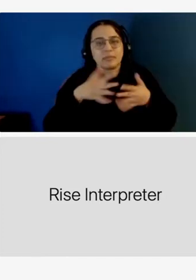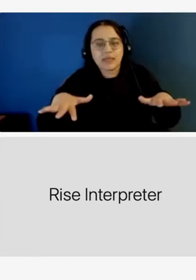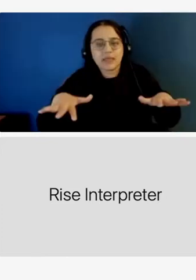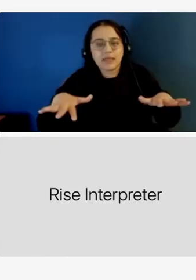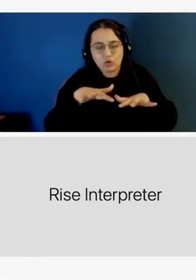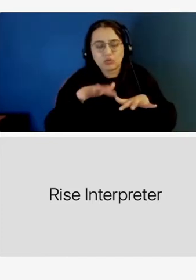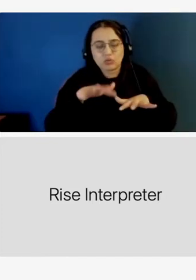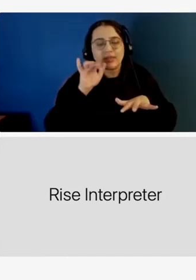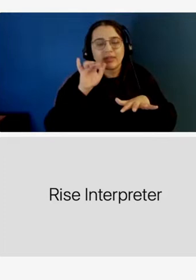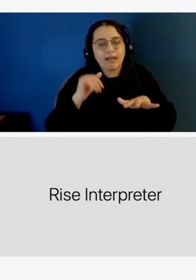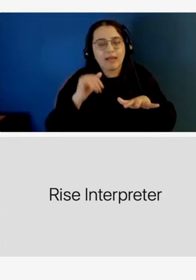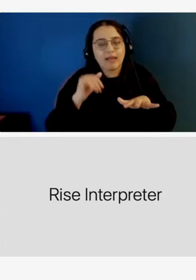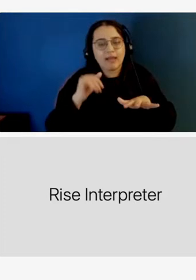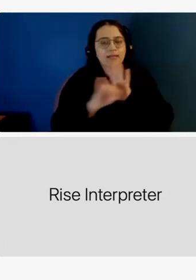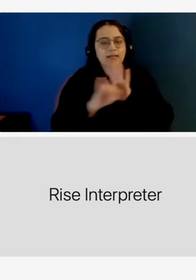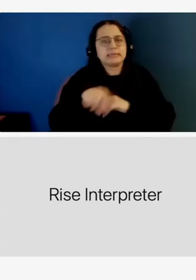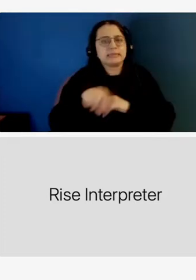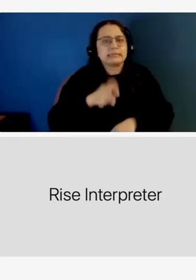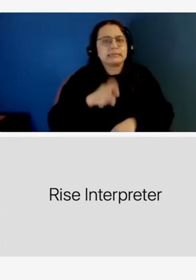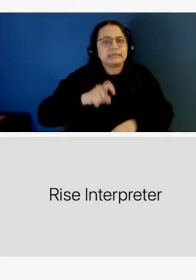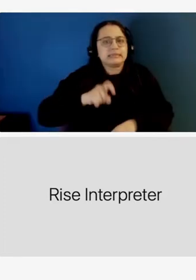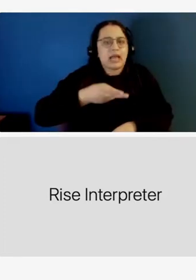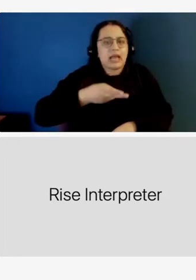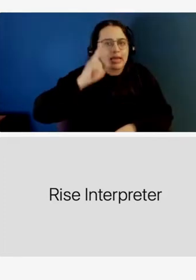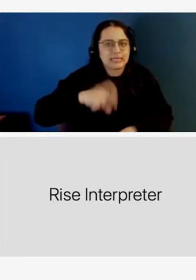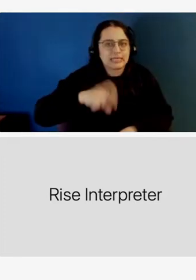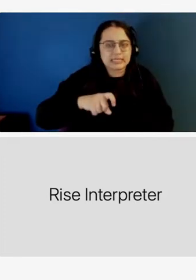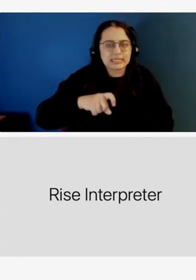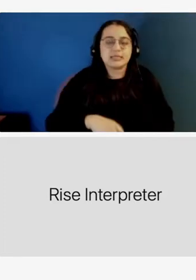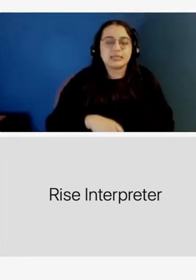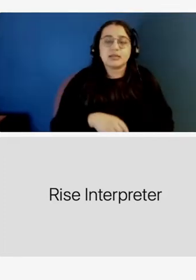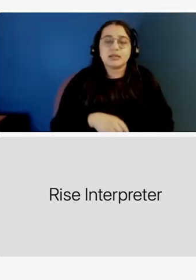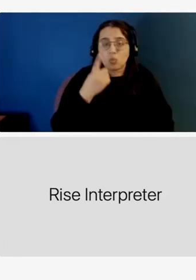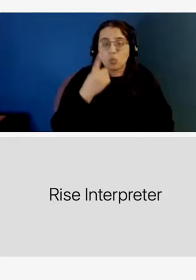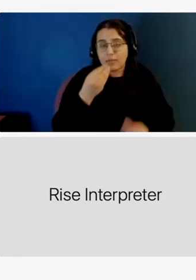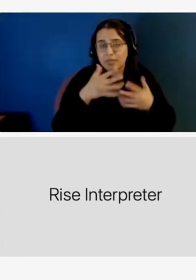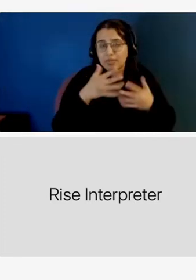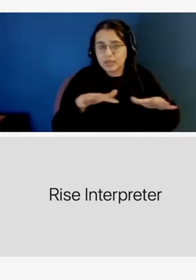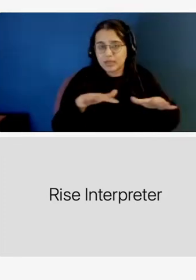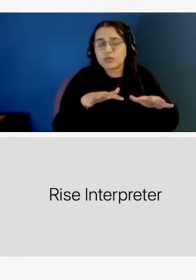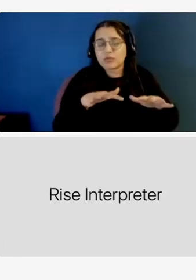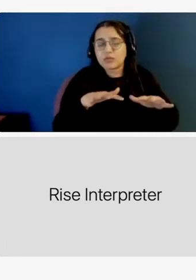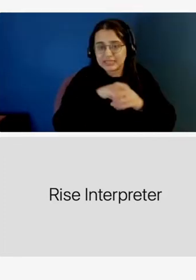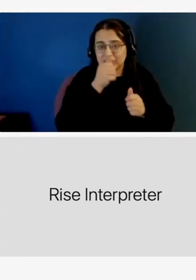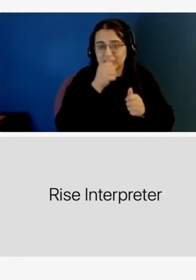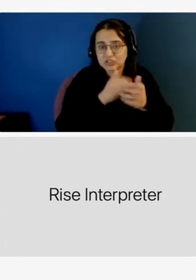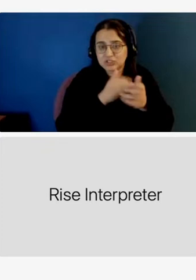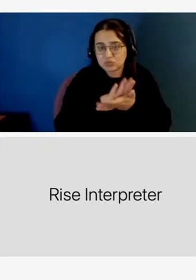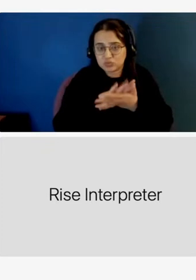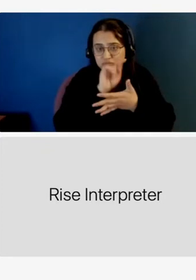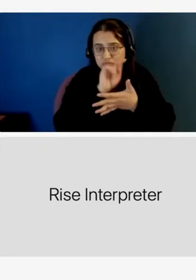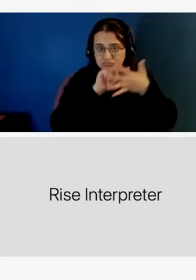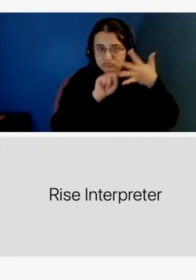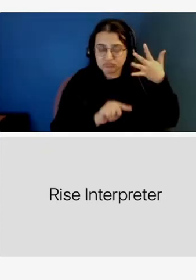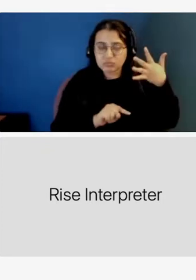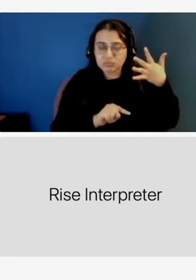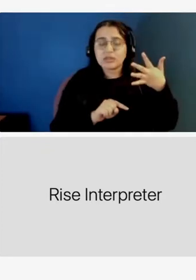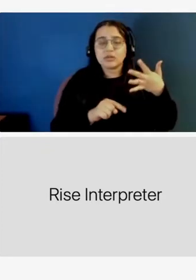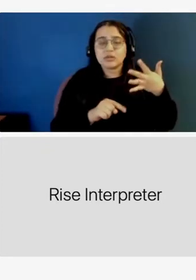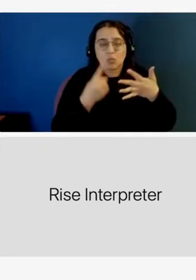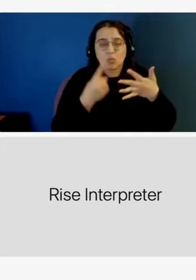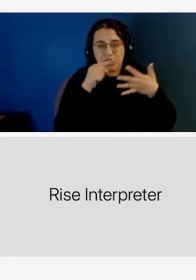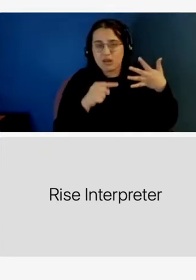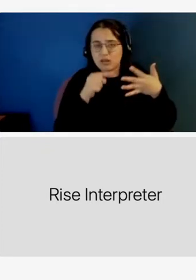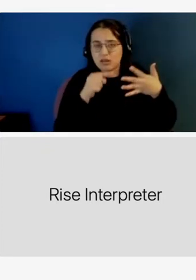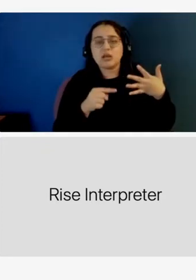need. They're one playground each school that we are currently in DSA for review. So we're hoping to obtain